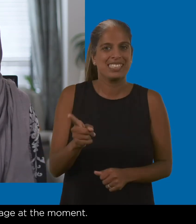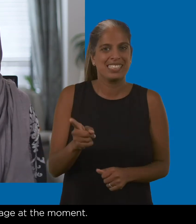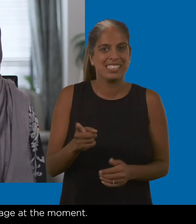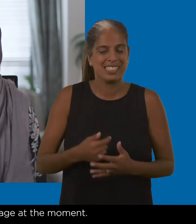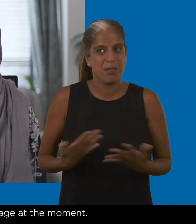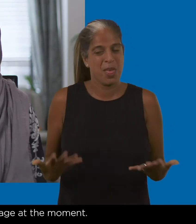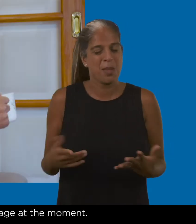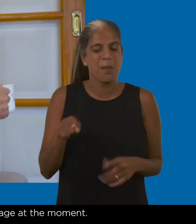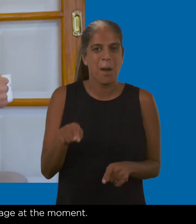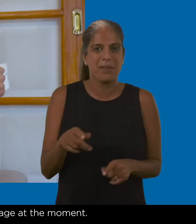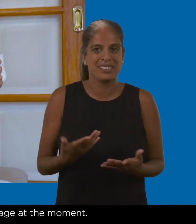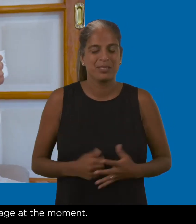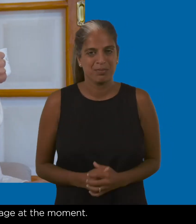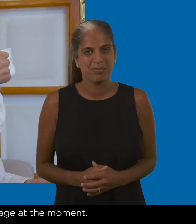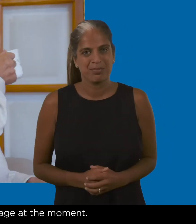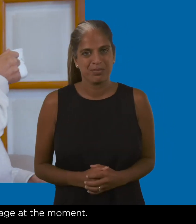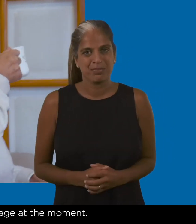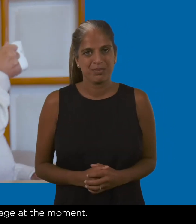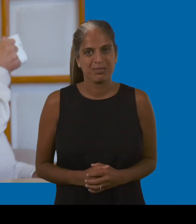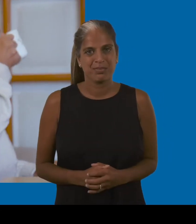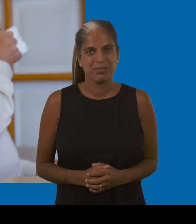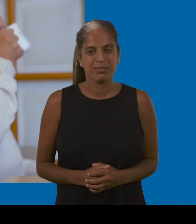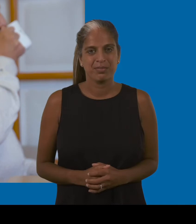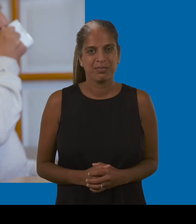that has affected him in this stage at the moment.